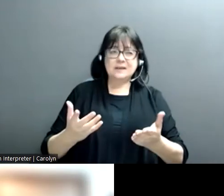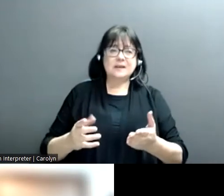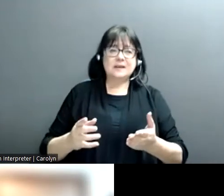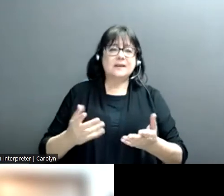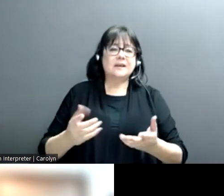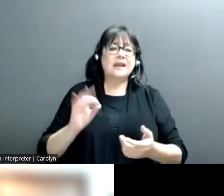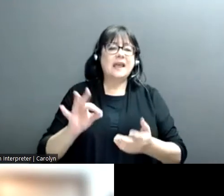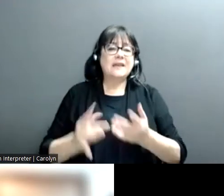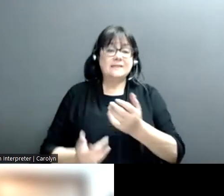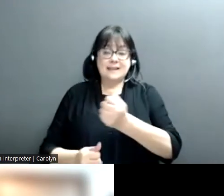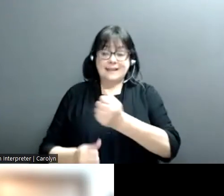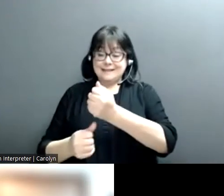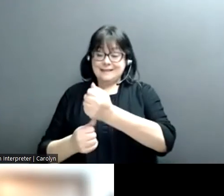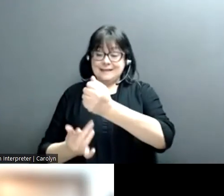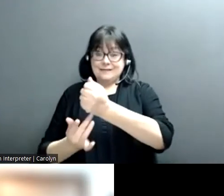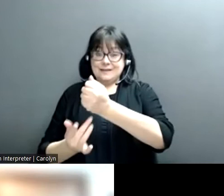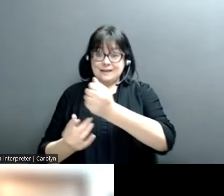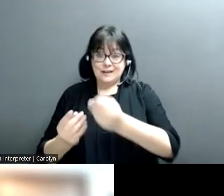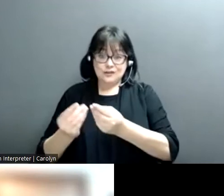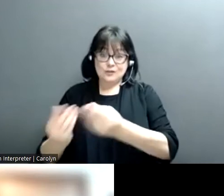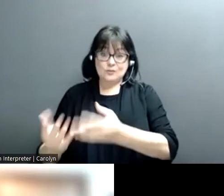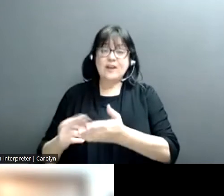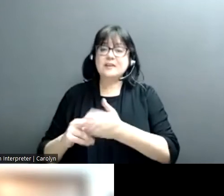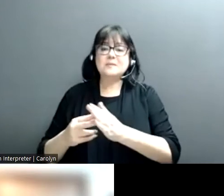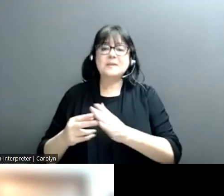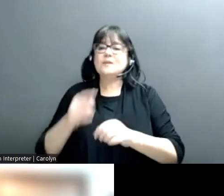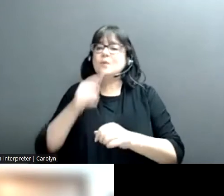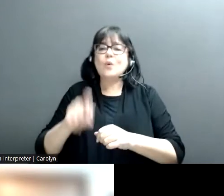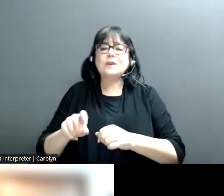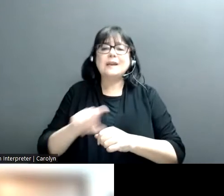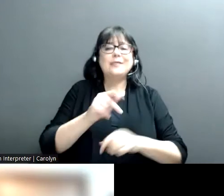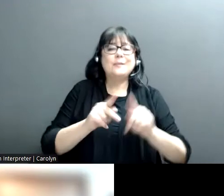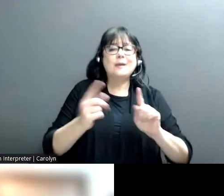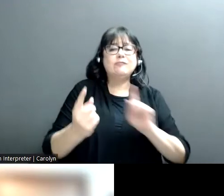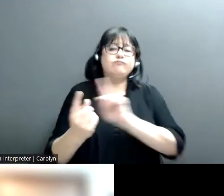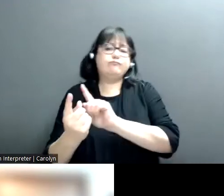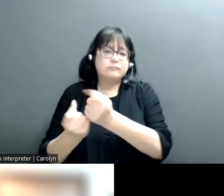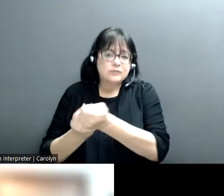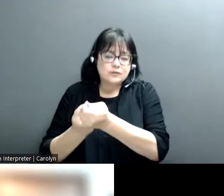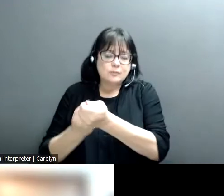need to provide as much human support. But perhaps as a result of the pandemic and other